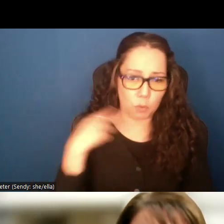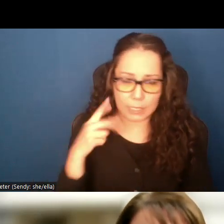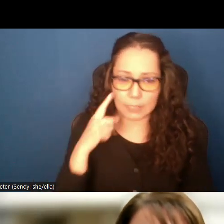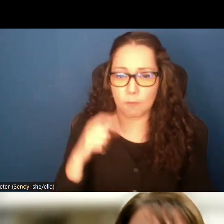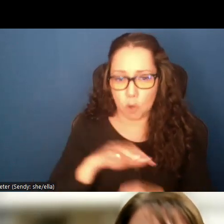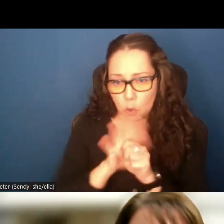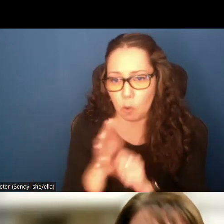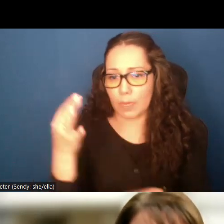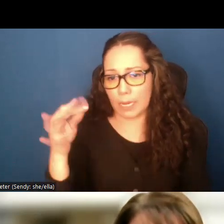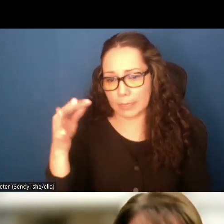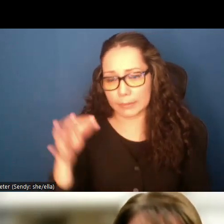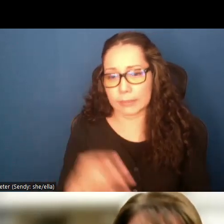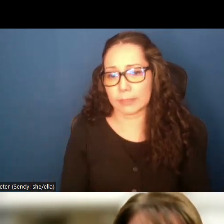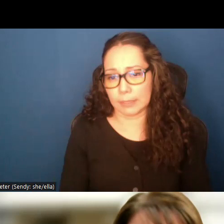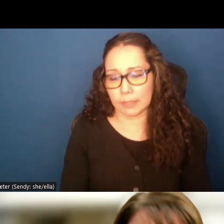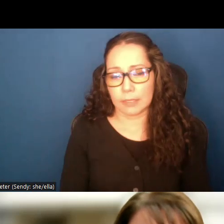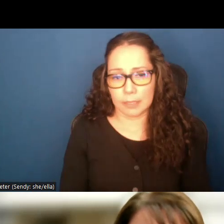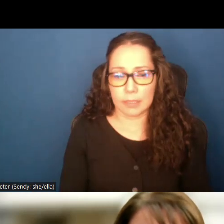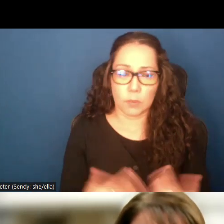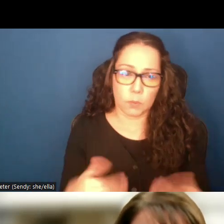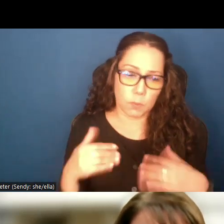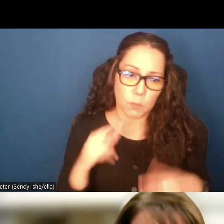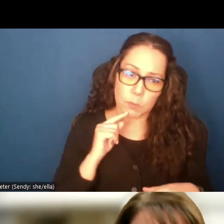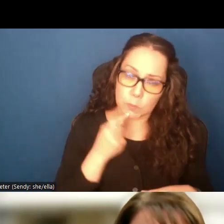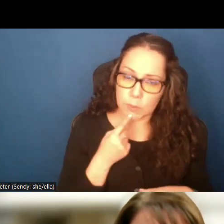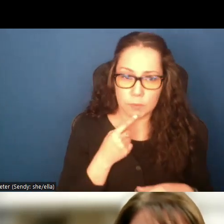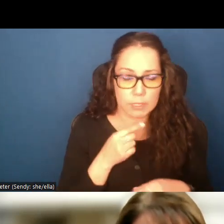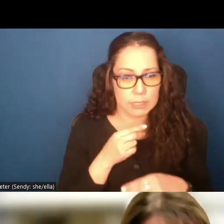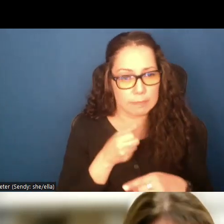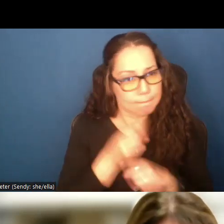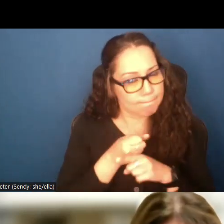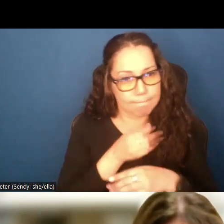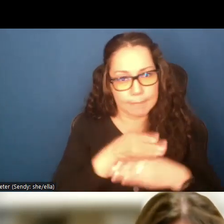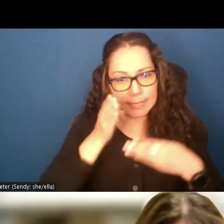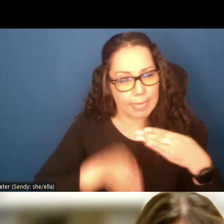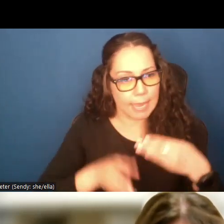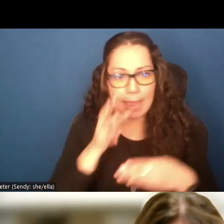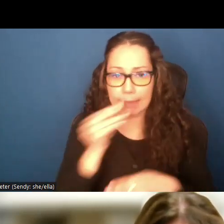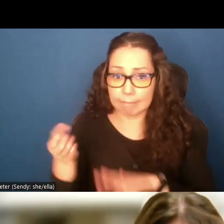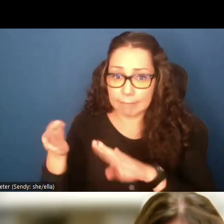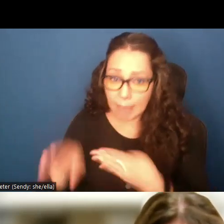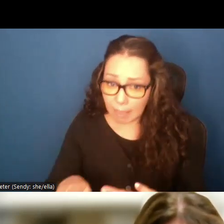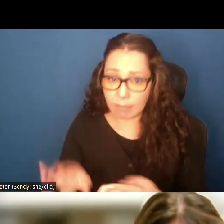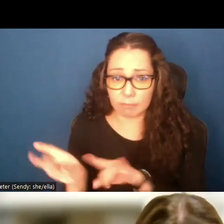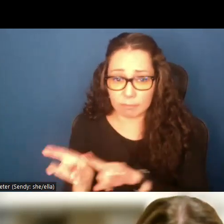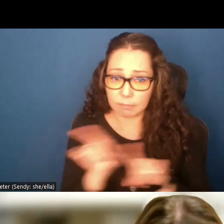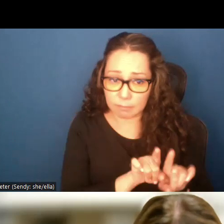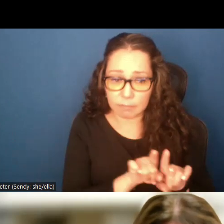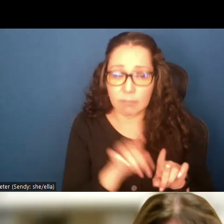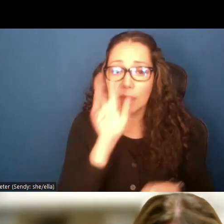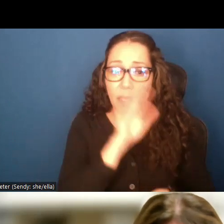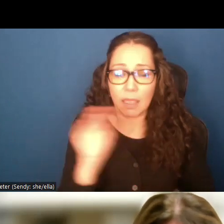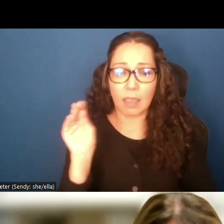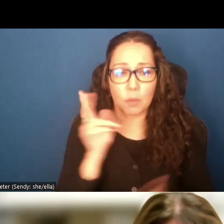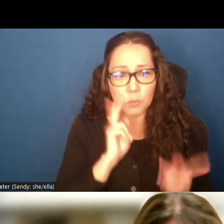-19 adverse outcomes, as well as death. And and and and and saw